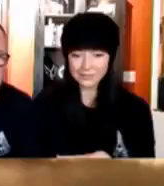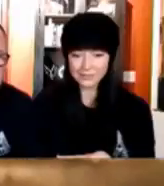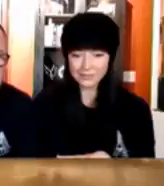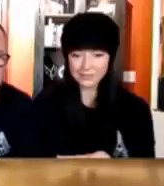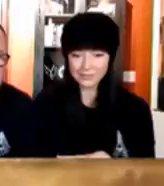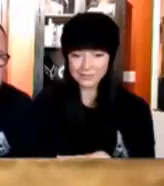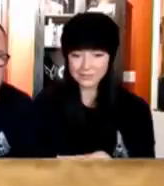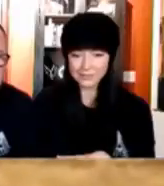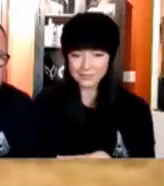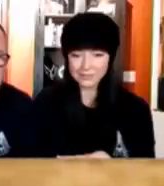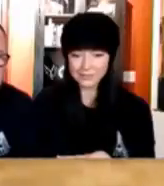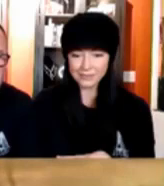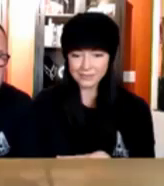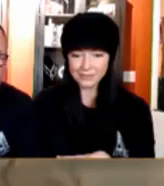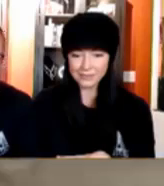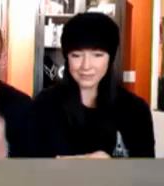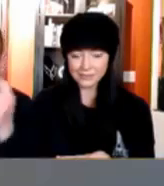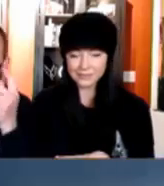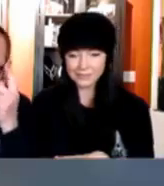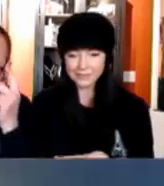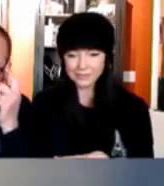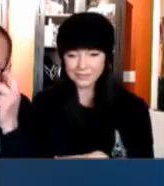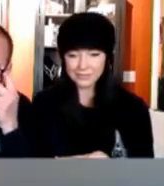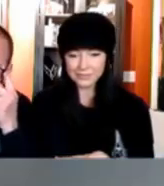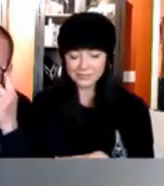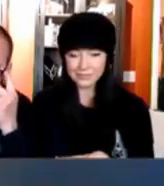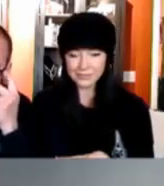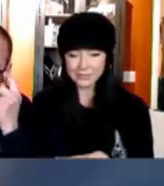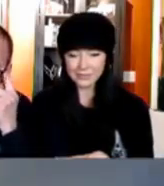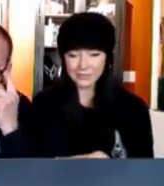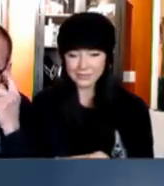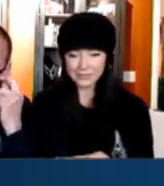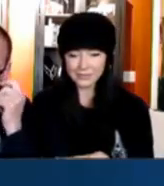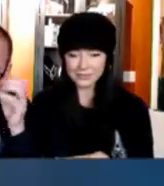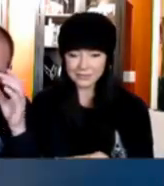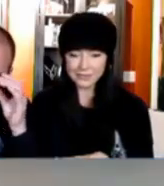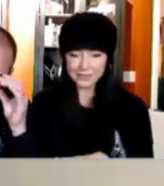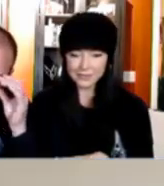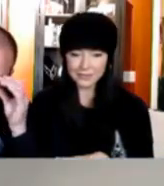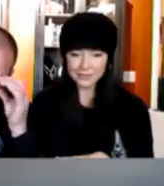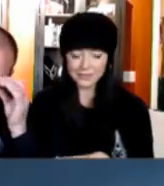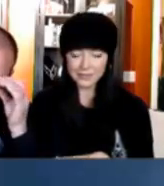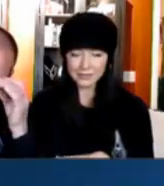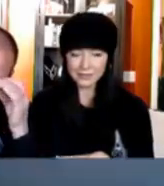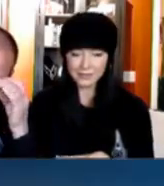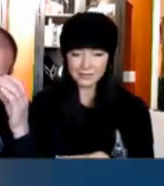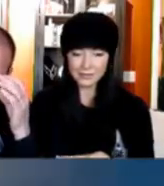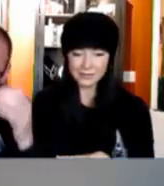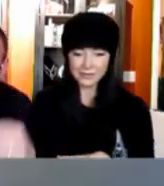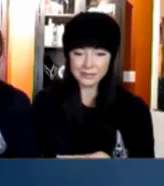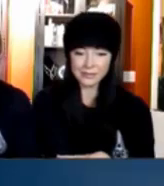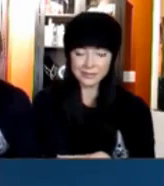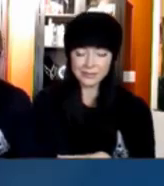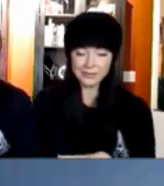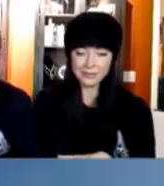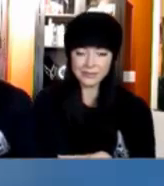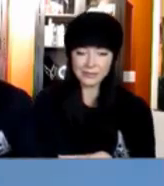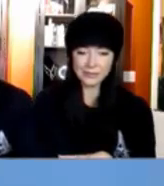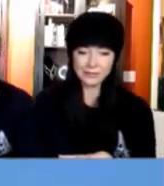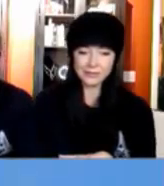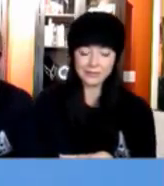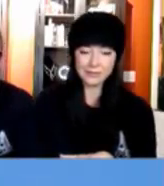sides quickly became forests of aspen and willow and cottonwood. as soon as that happened, the birds